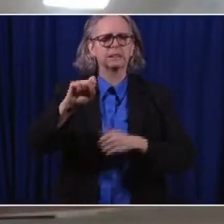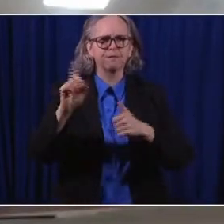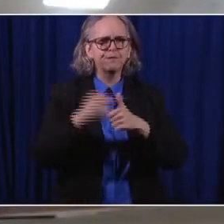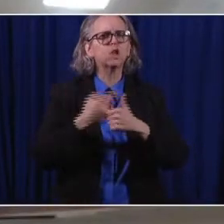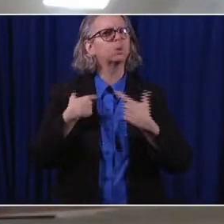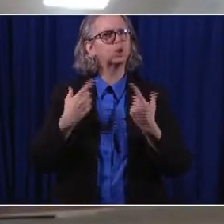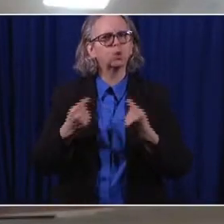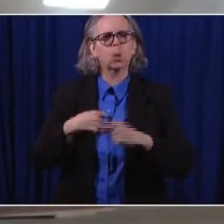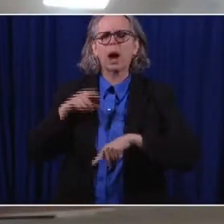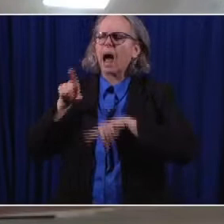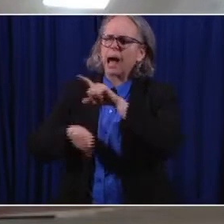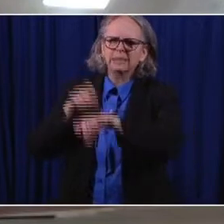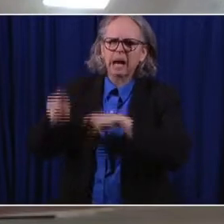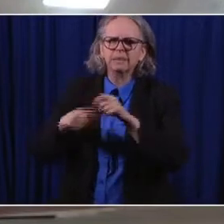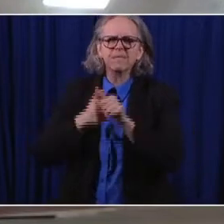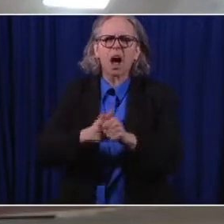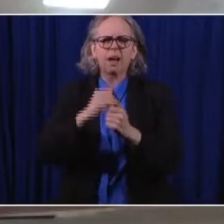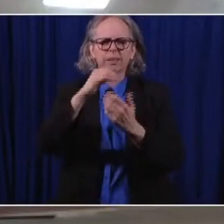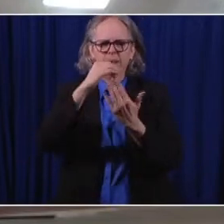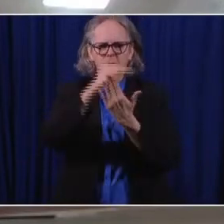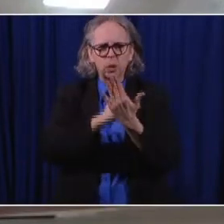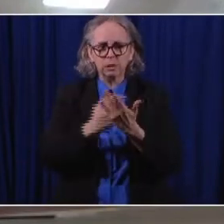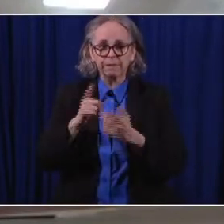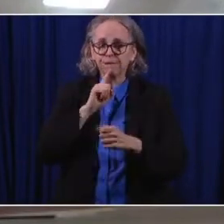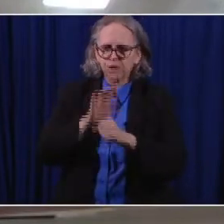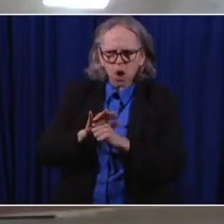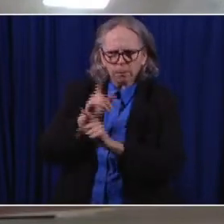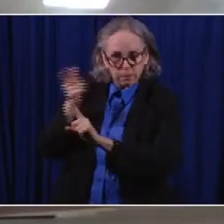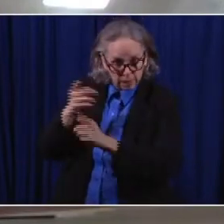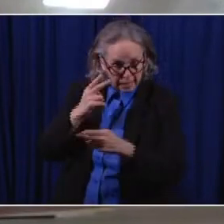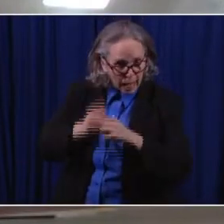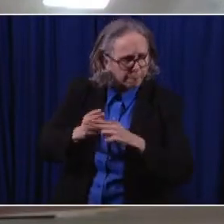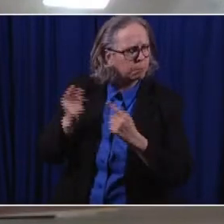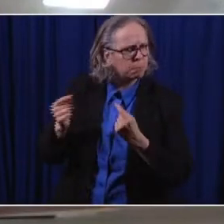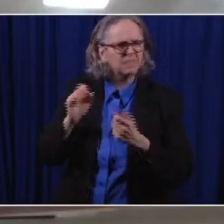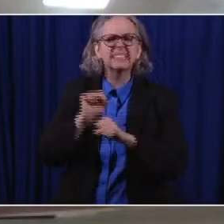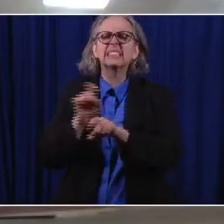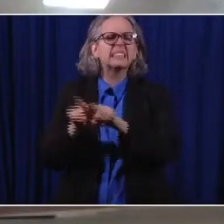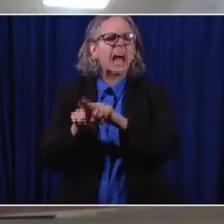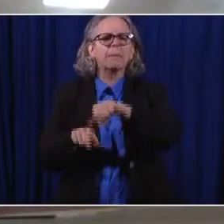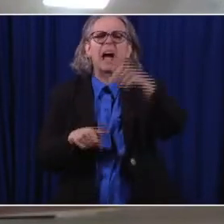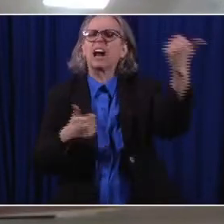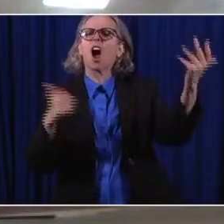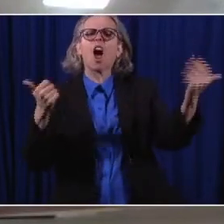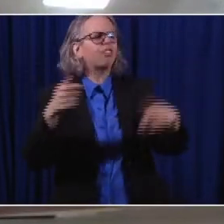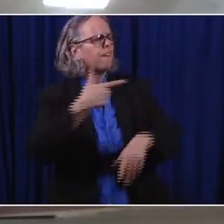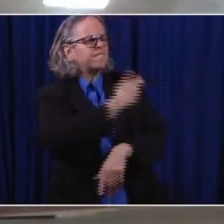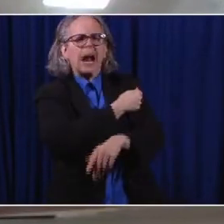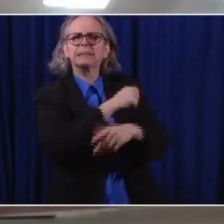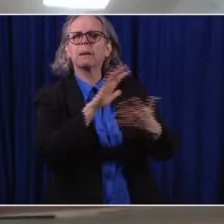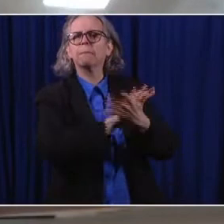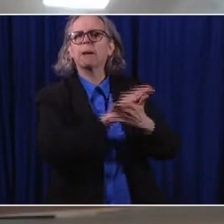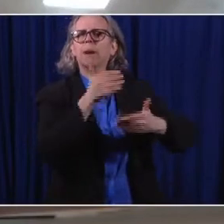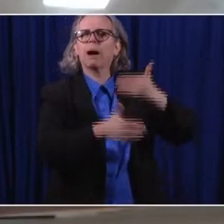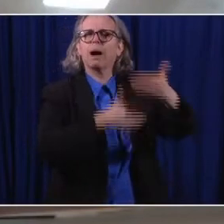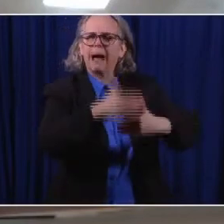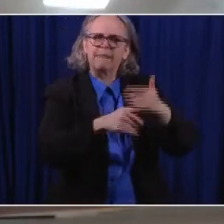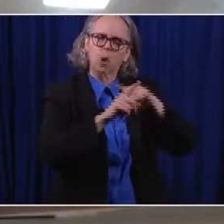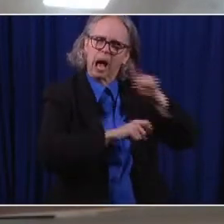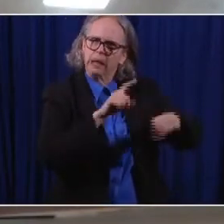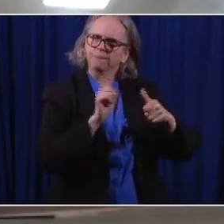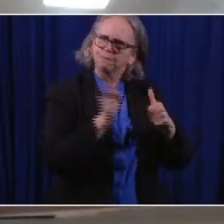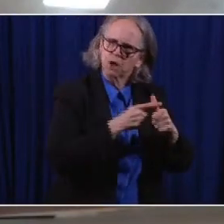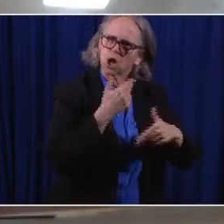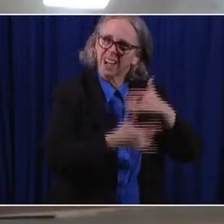he is, doing all the things that we do before we give any vaccine or care for any patient of ours. And then when everything checks out